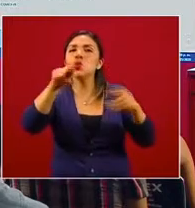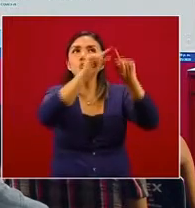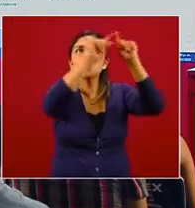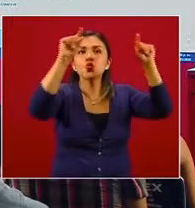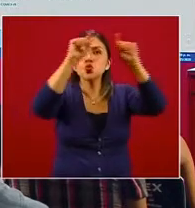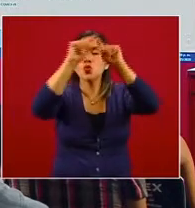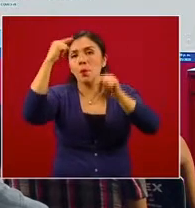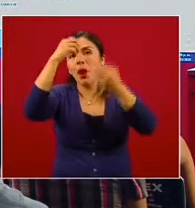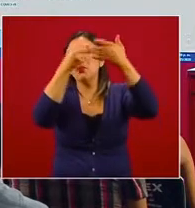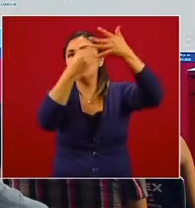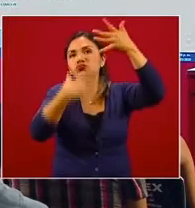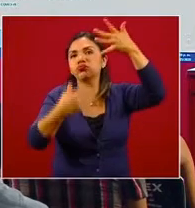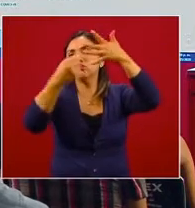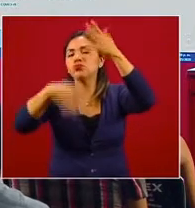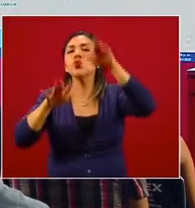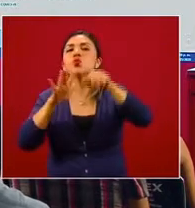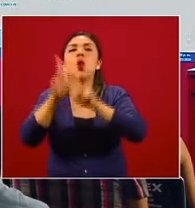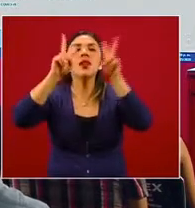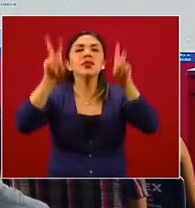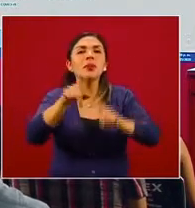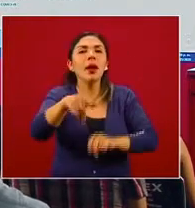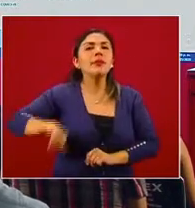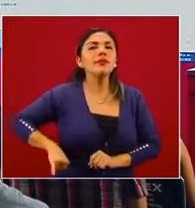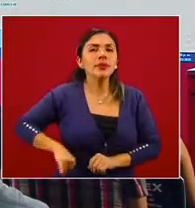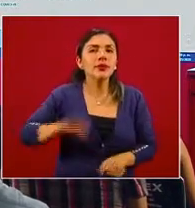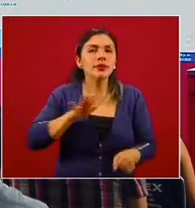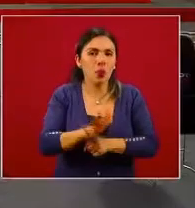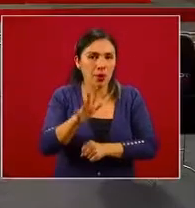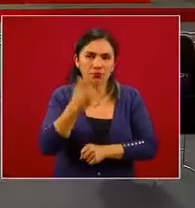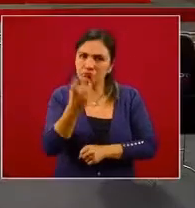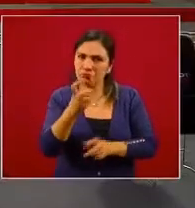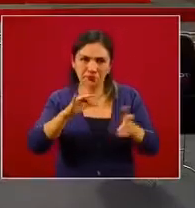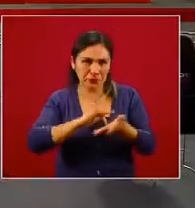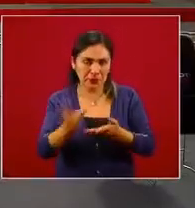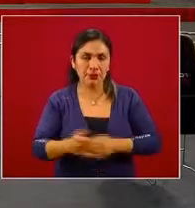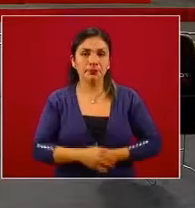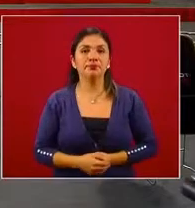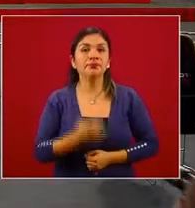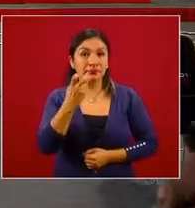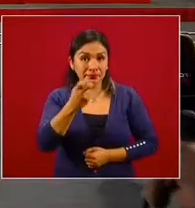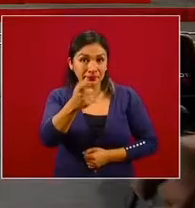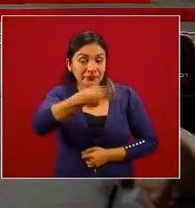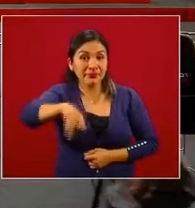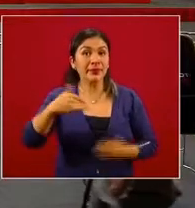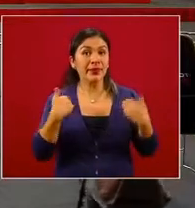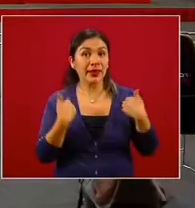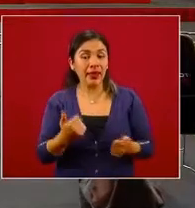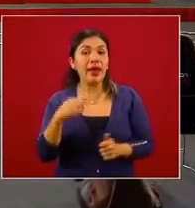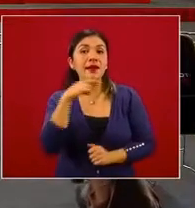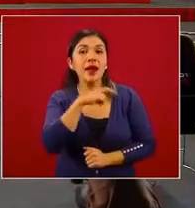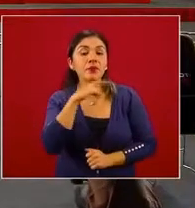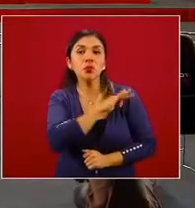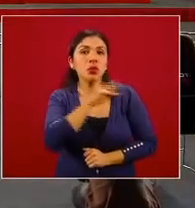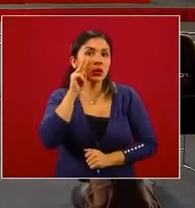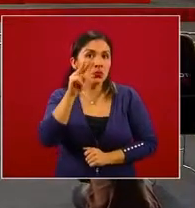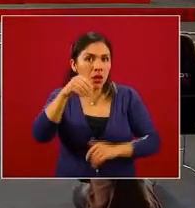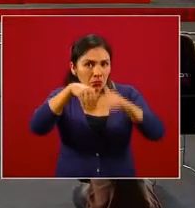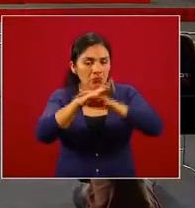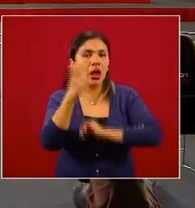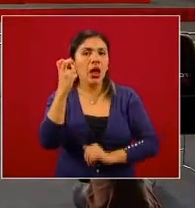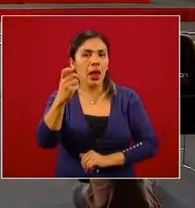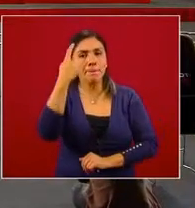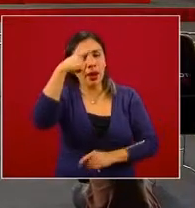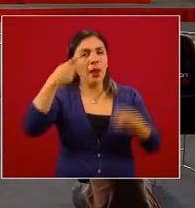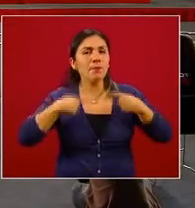access those right on the top menus right there. You would decide which subject you want to take a look at, and there it is. So here's your reference point. Here's